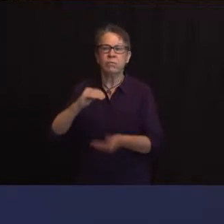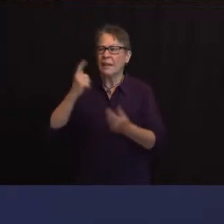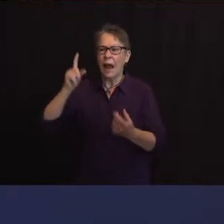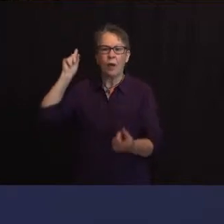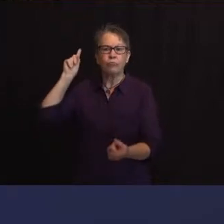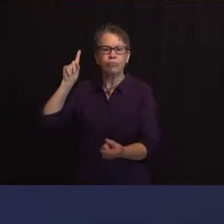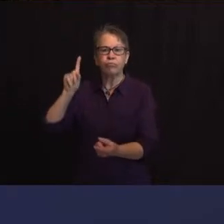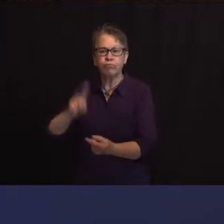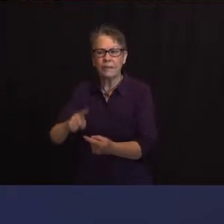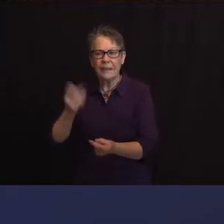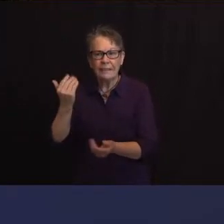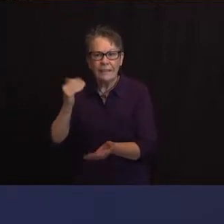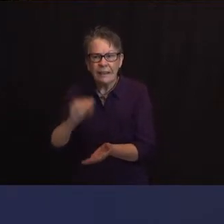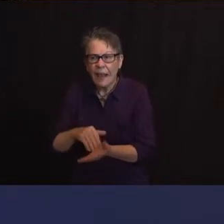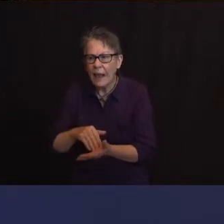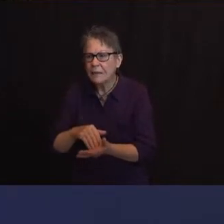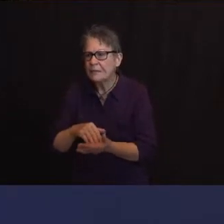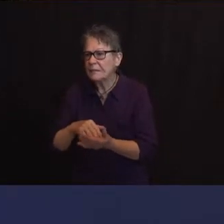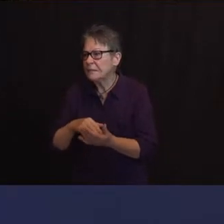you'll be able to meet the goal of